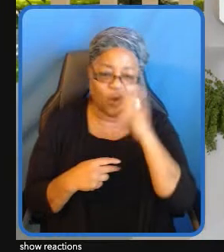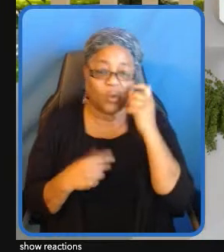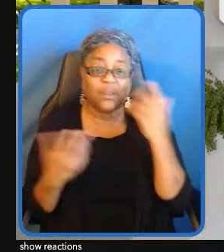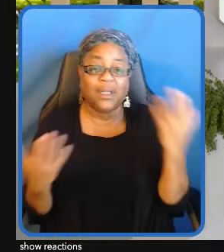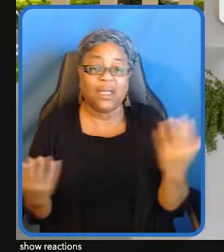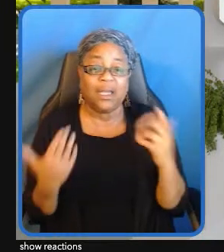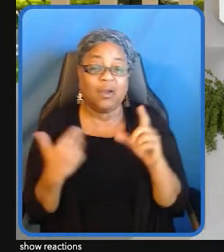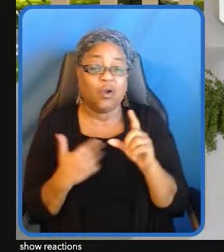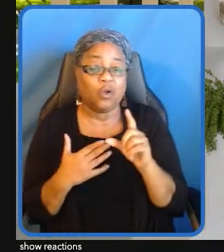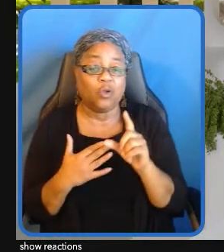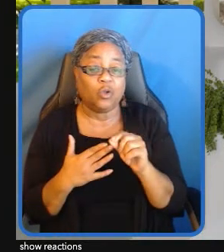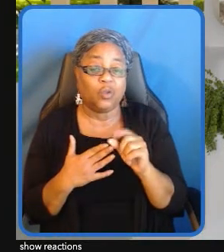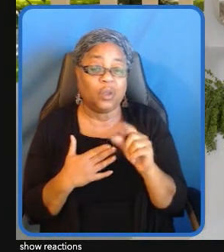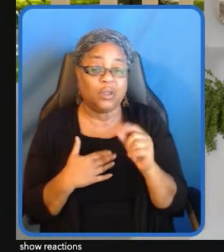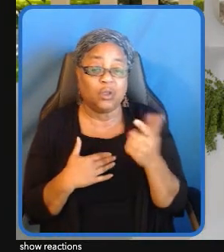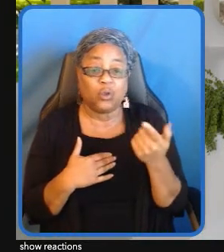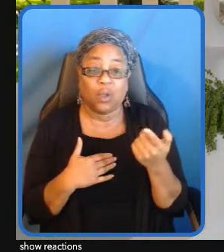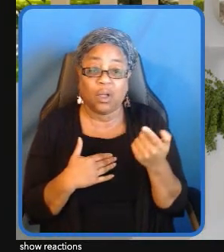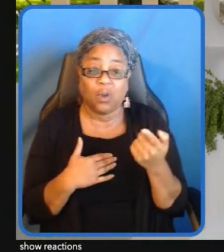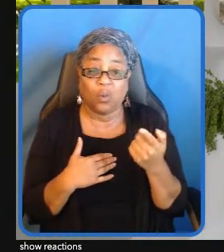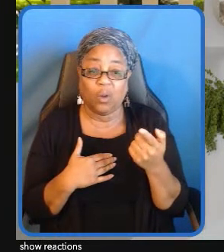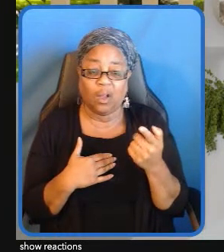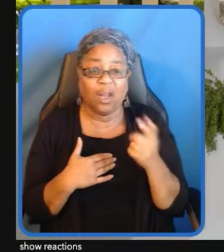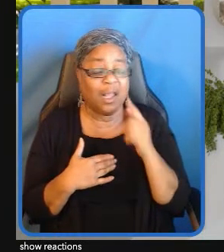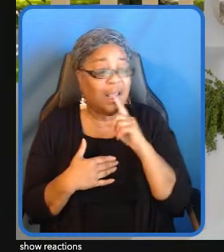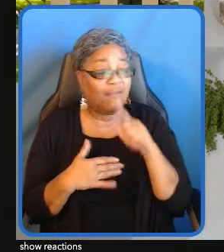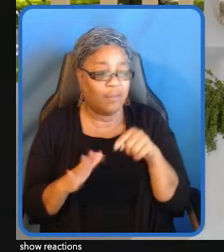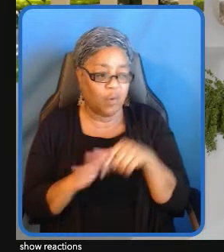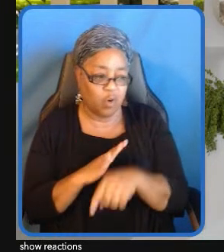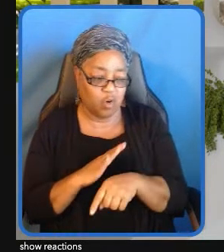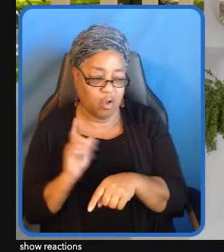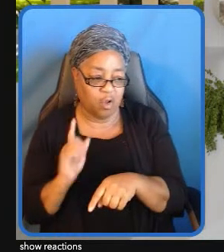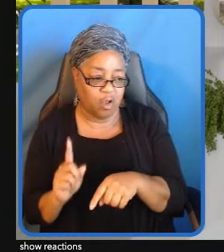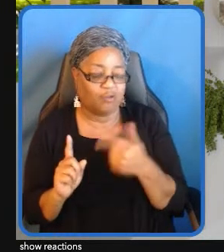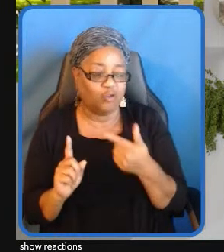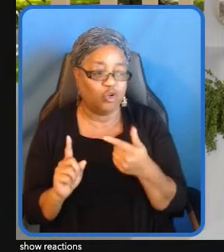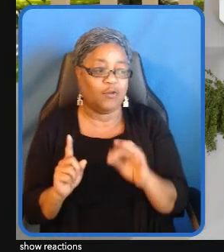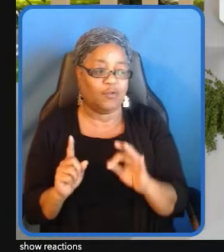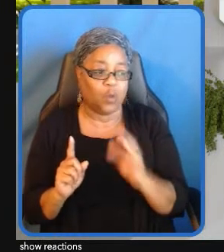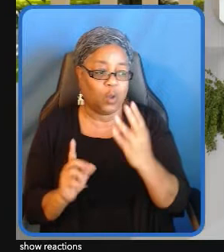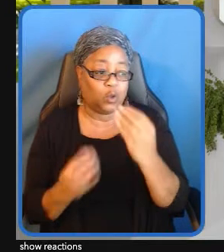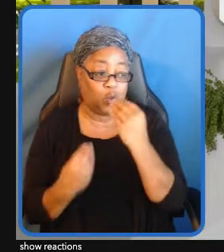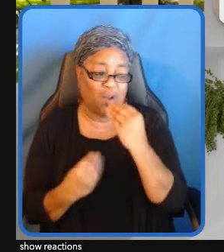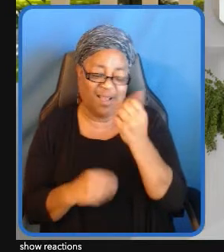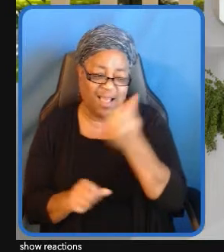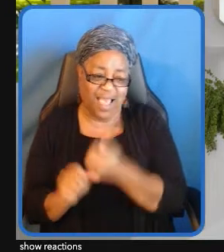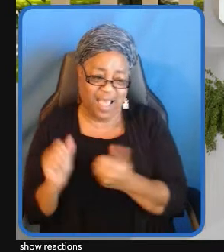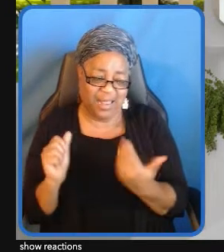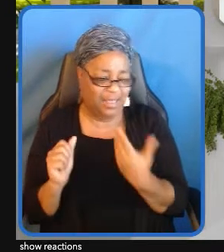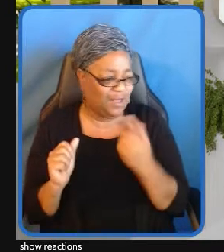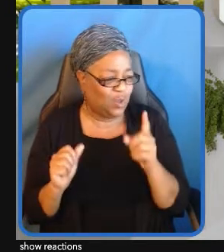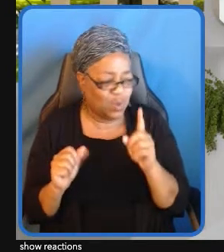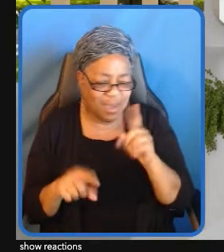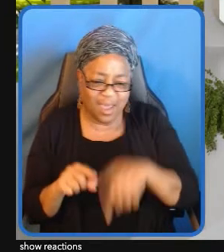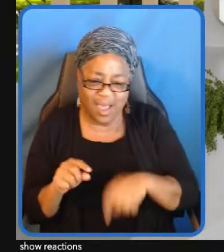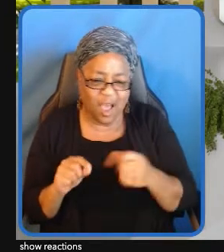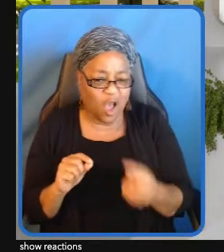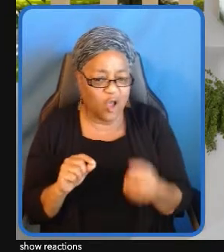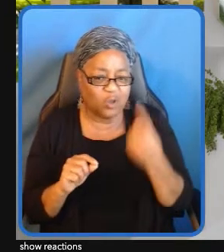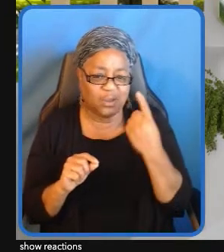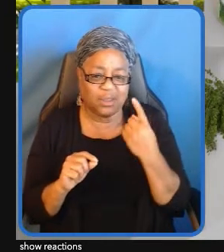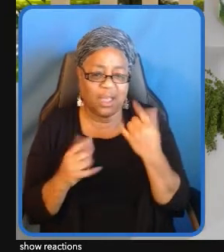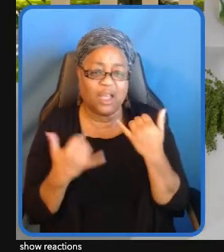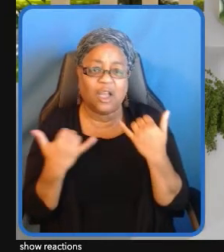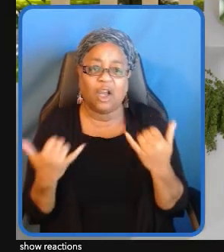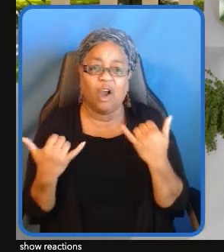us anything, if the murder of George Floyd taught us anything, it's that you can't understand current